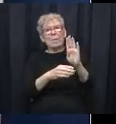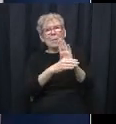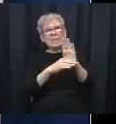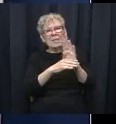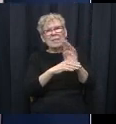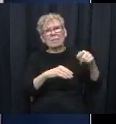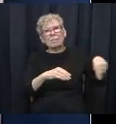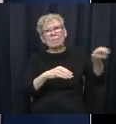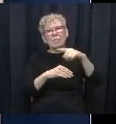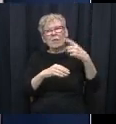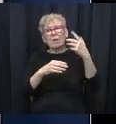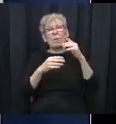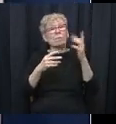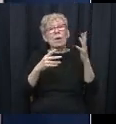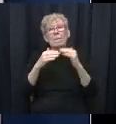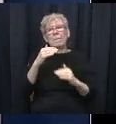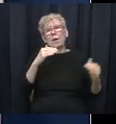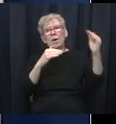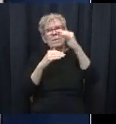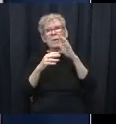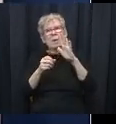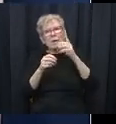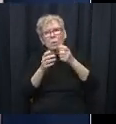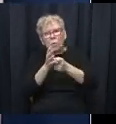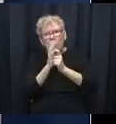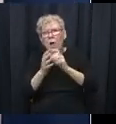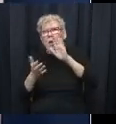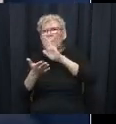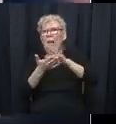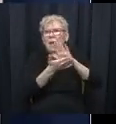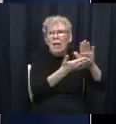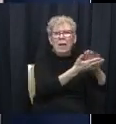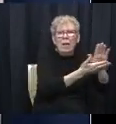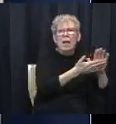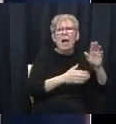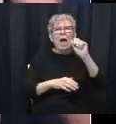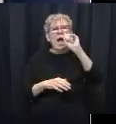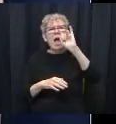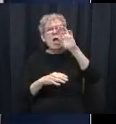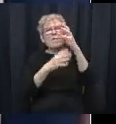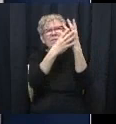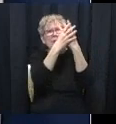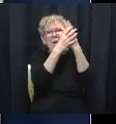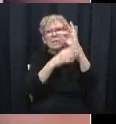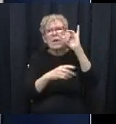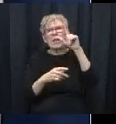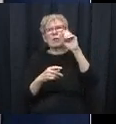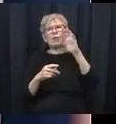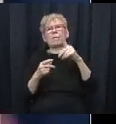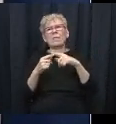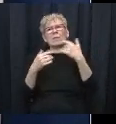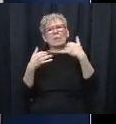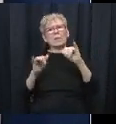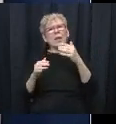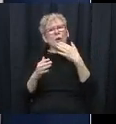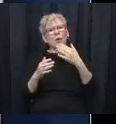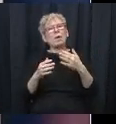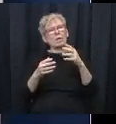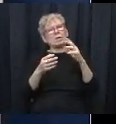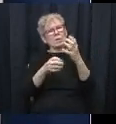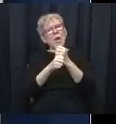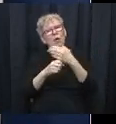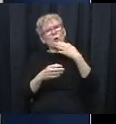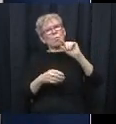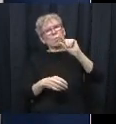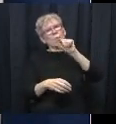your county to get that certification. It also means that they are the very first to reopen more, the very first that are able to